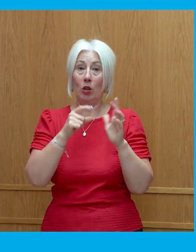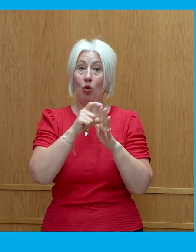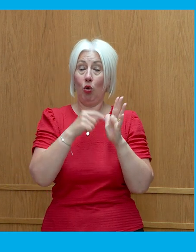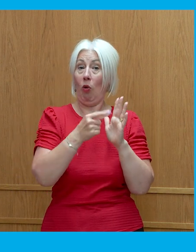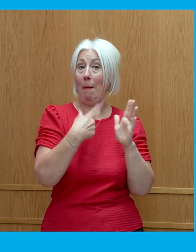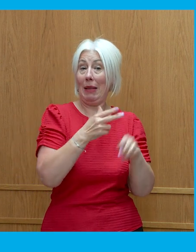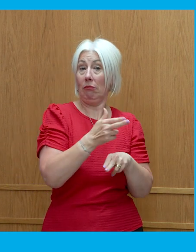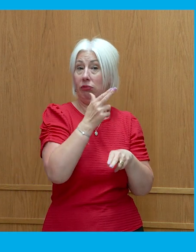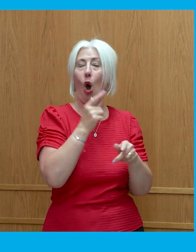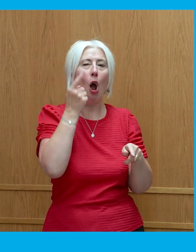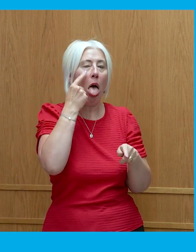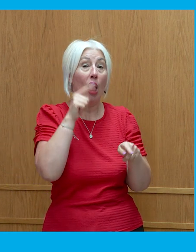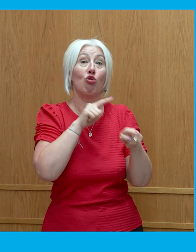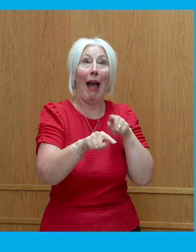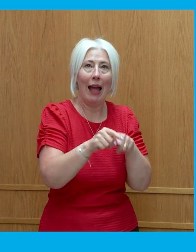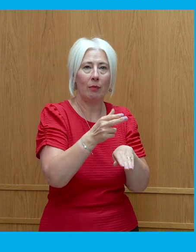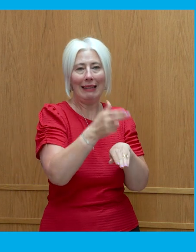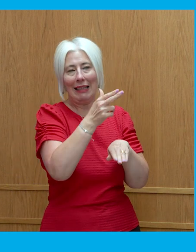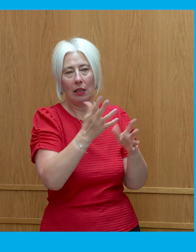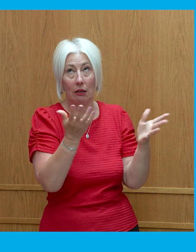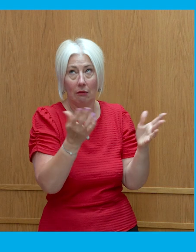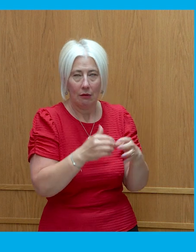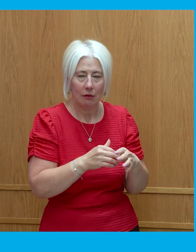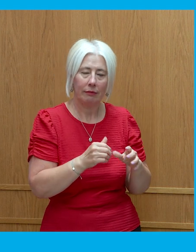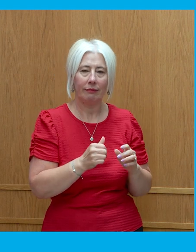assassinated, or the attempted assassination.